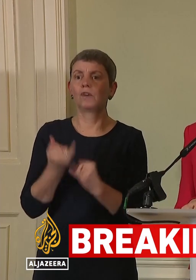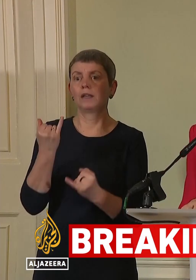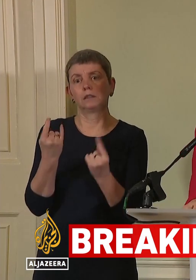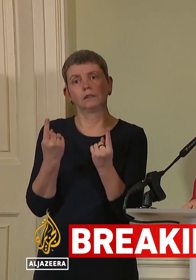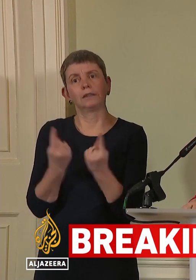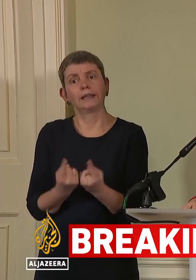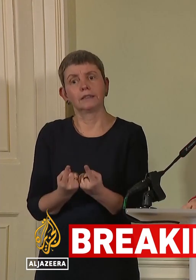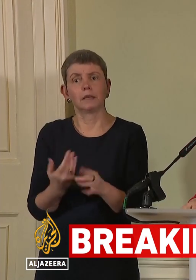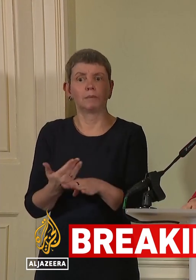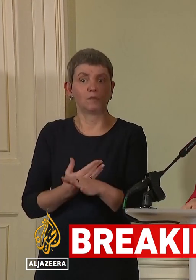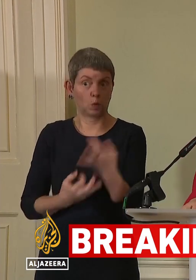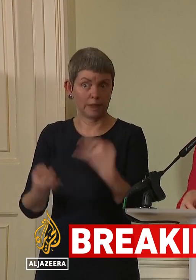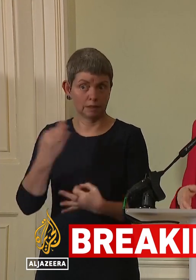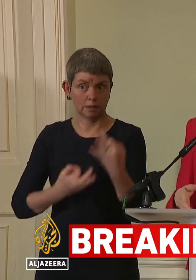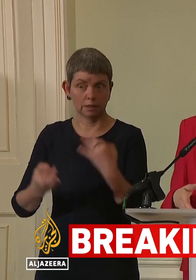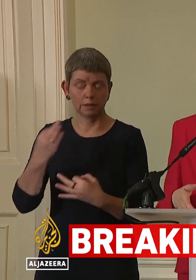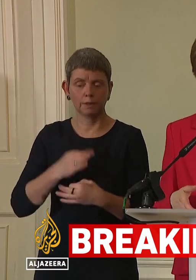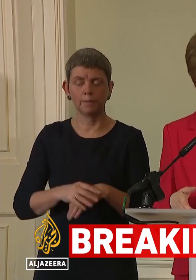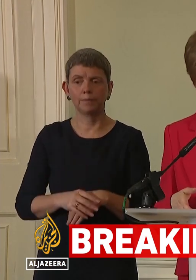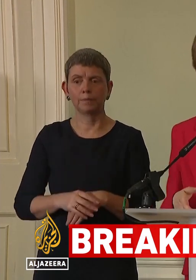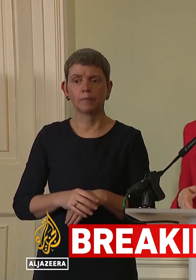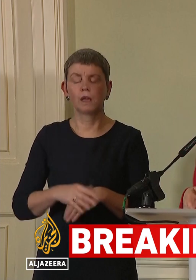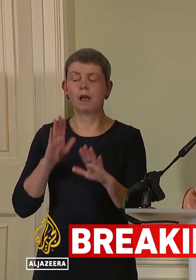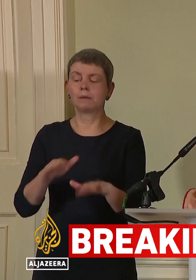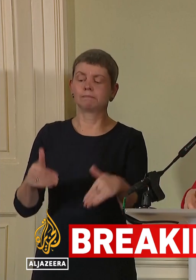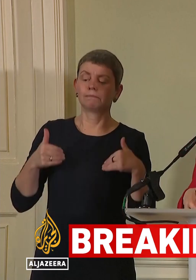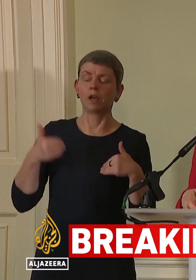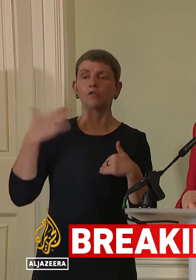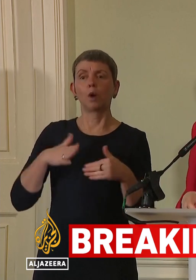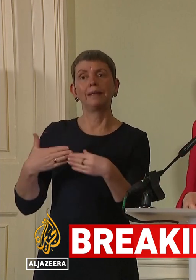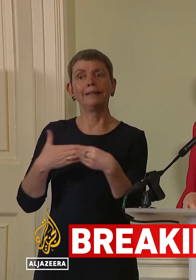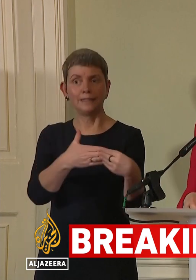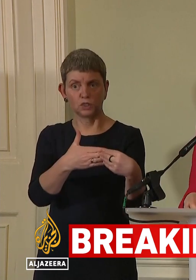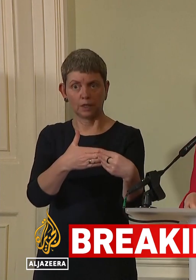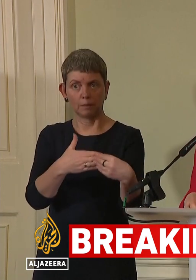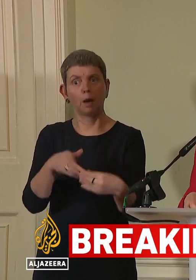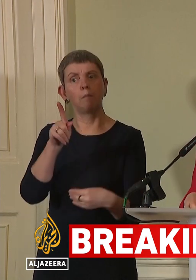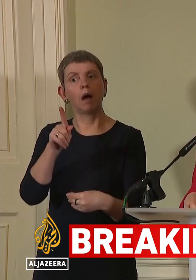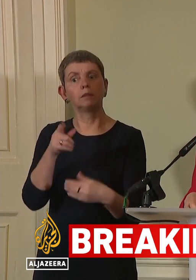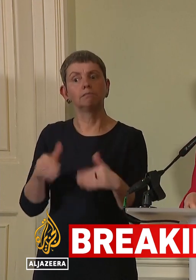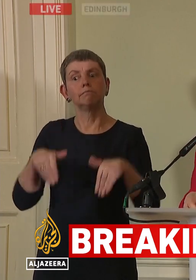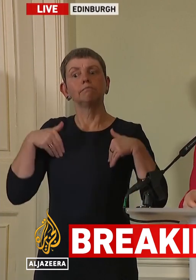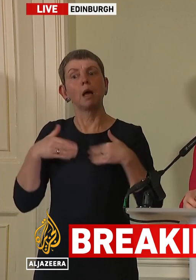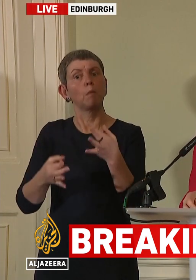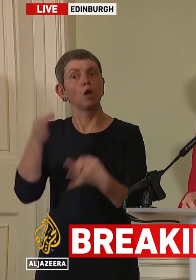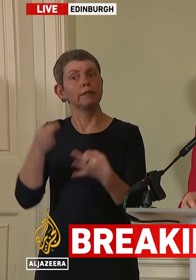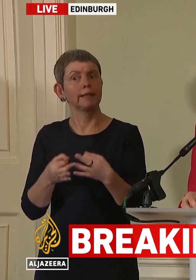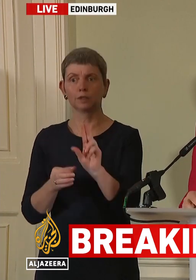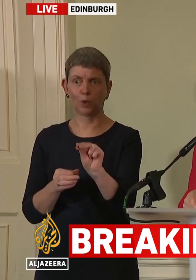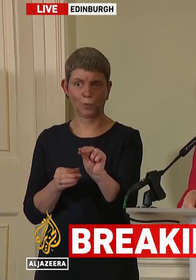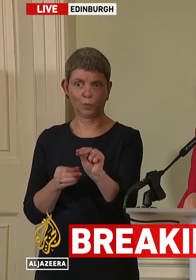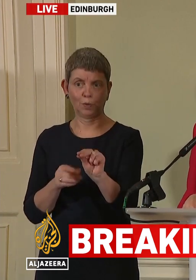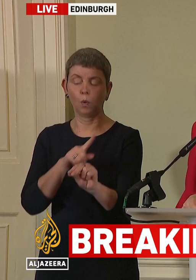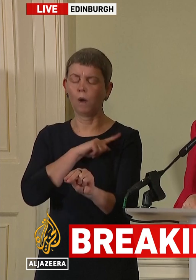Let me bring you some breaking news out of Scotland. Scotland's First Minister Nicola Sturgeon has just announced her resignation after more than eight years.